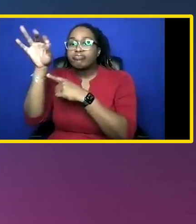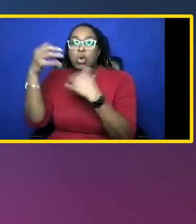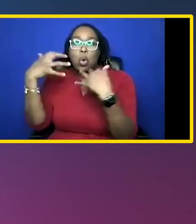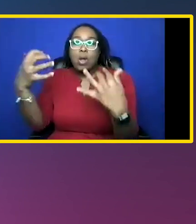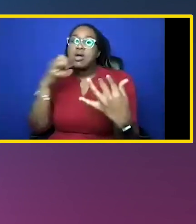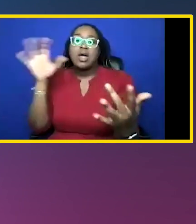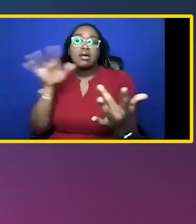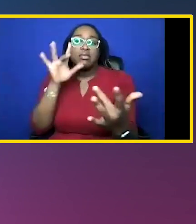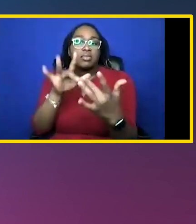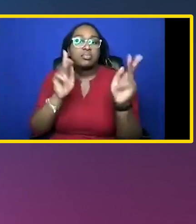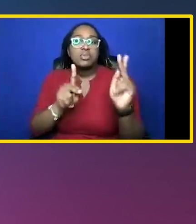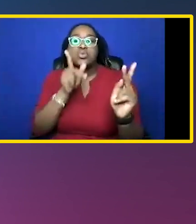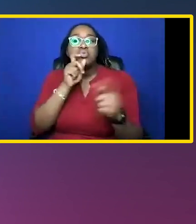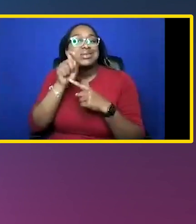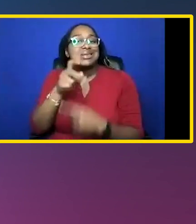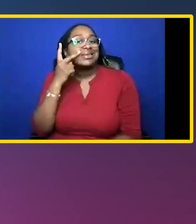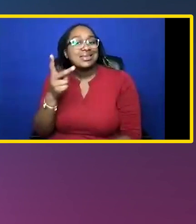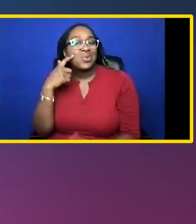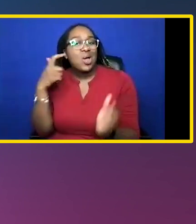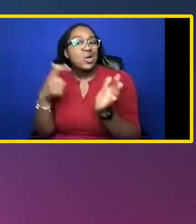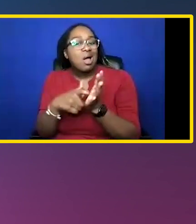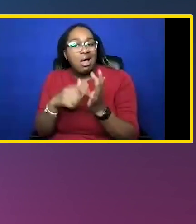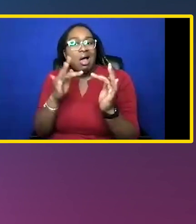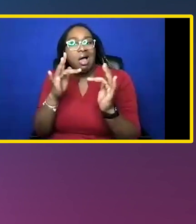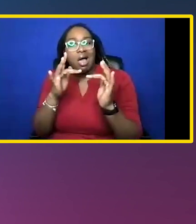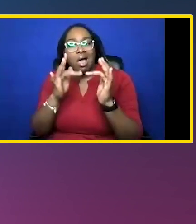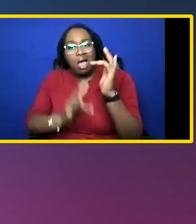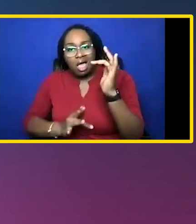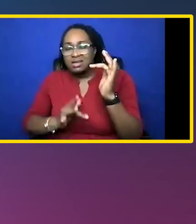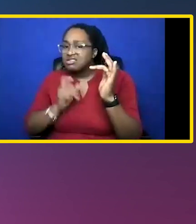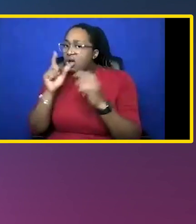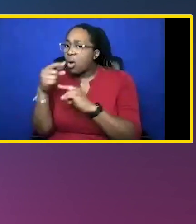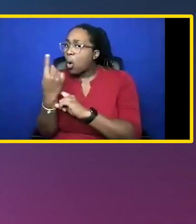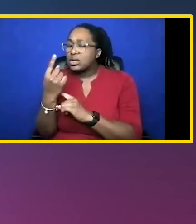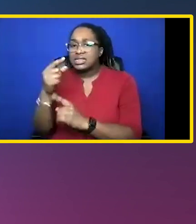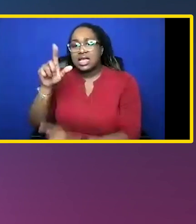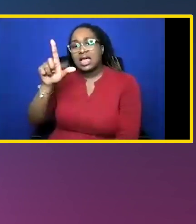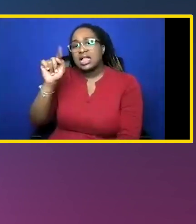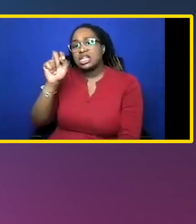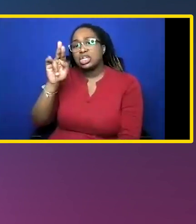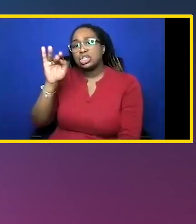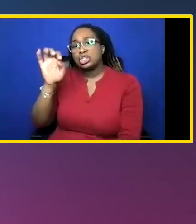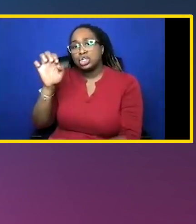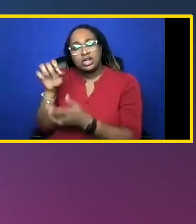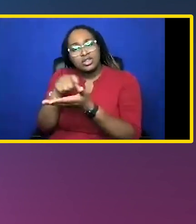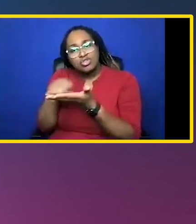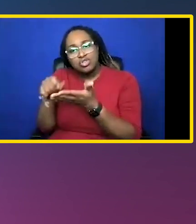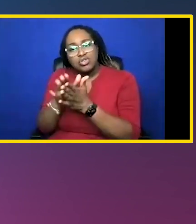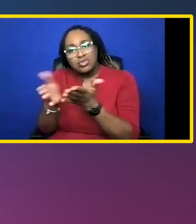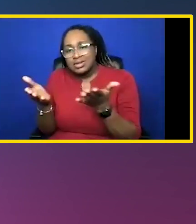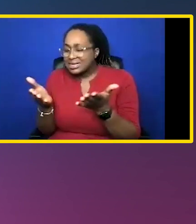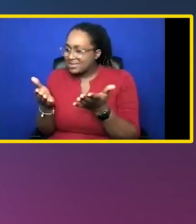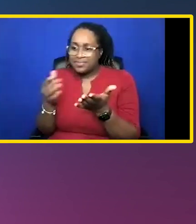the people who need it. So I noticed a gap in not just the literature, but the media literature, perhaps, where there wasn't